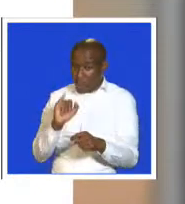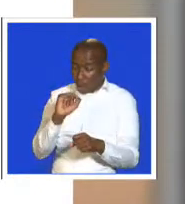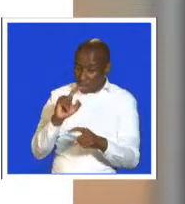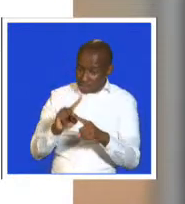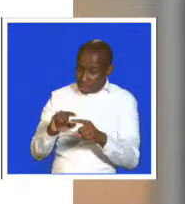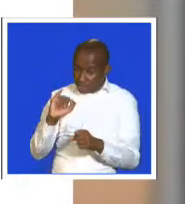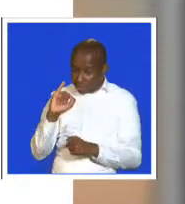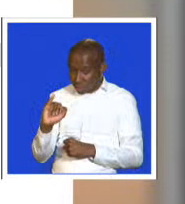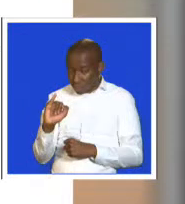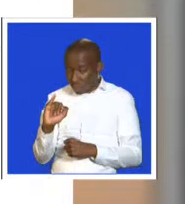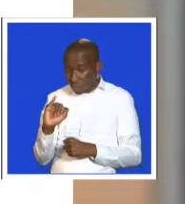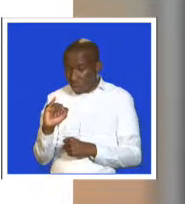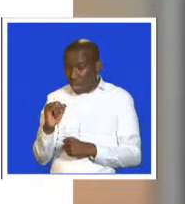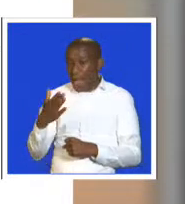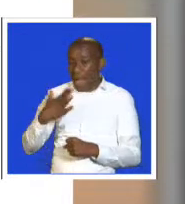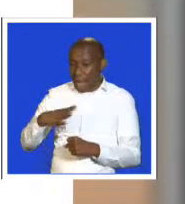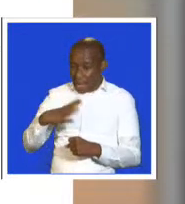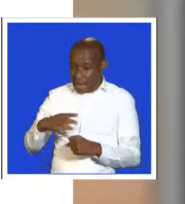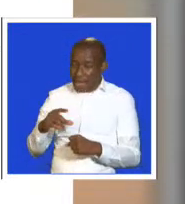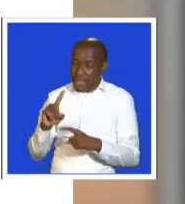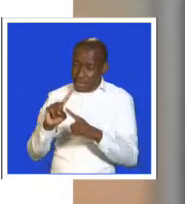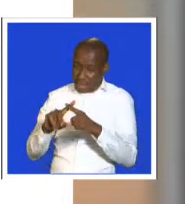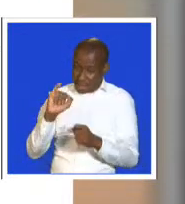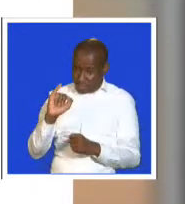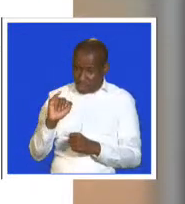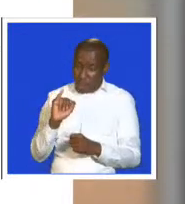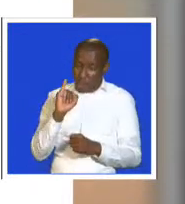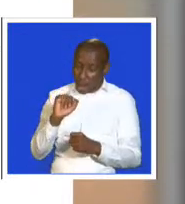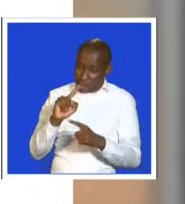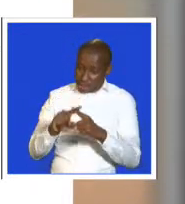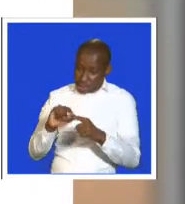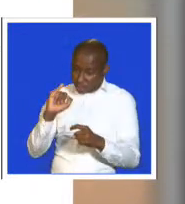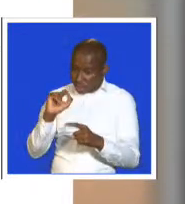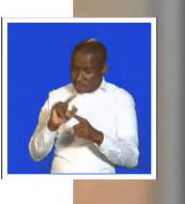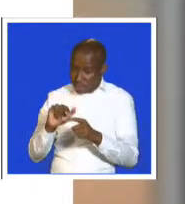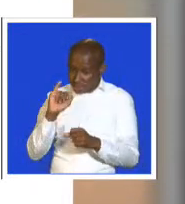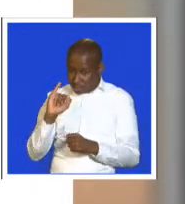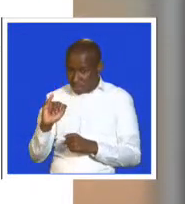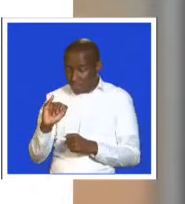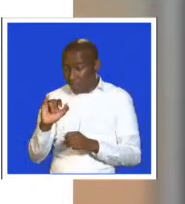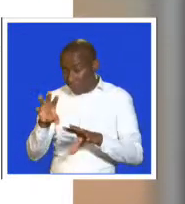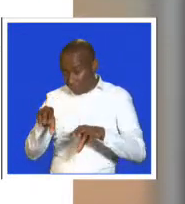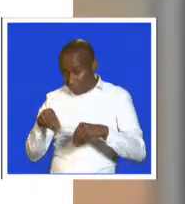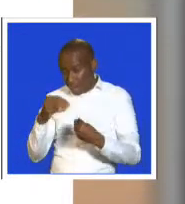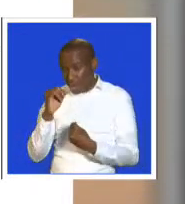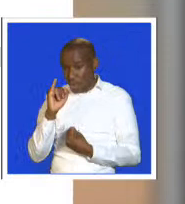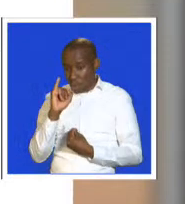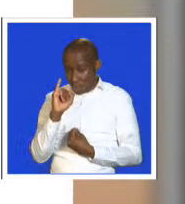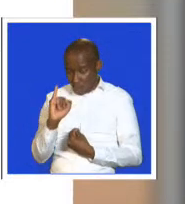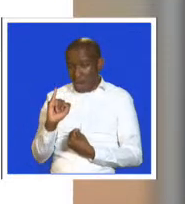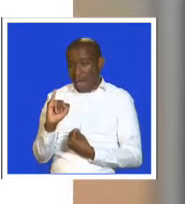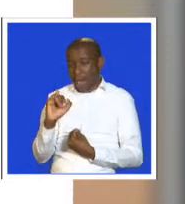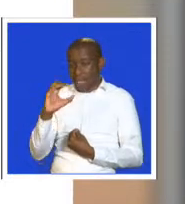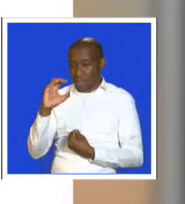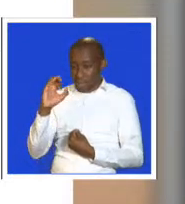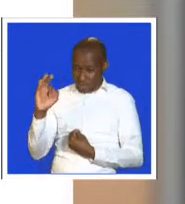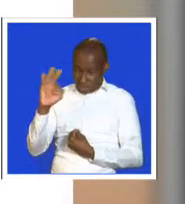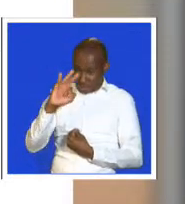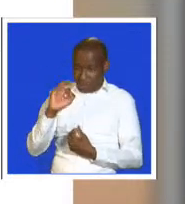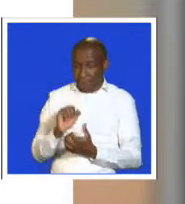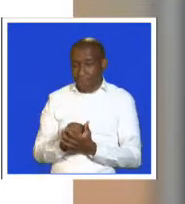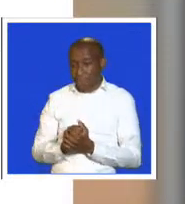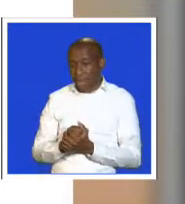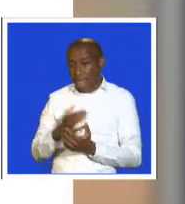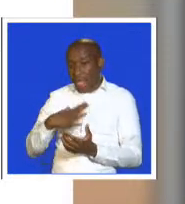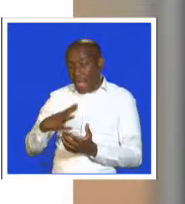1 and by another 1. So it's 1 times 1 times 1, which gives us 1 cubed. And